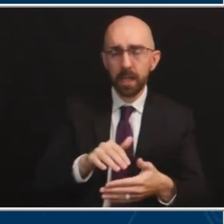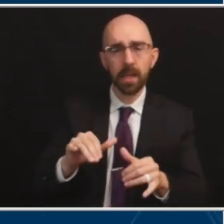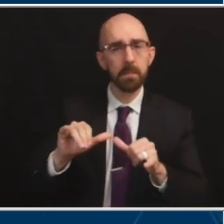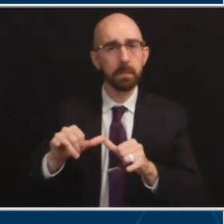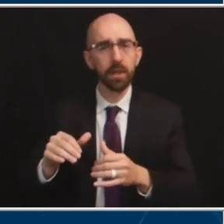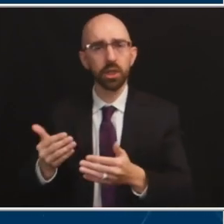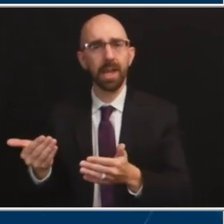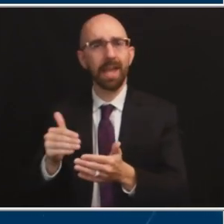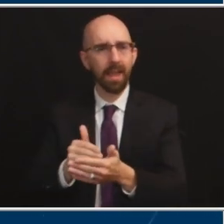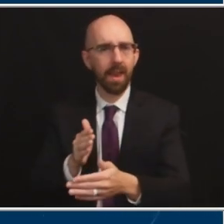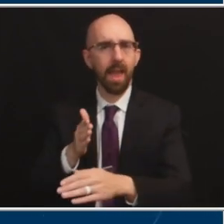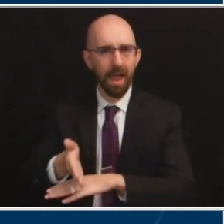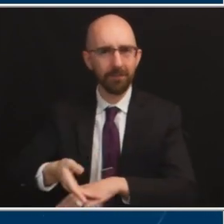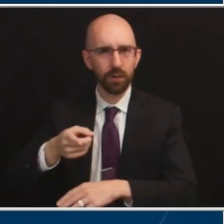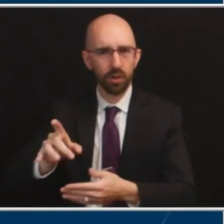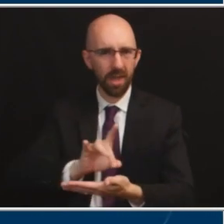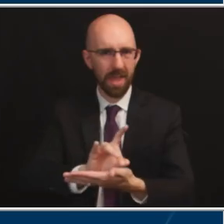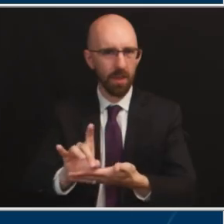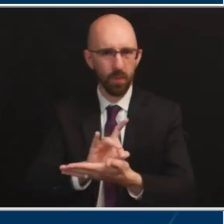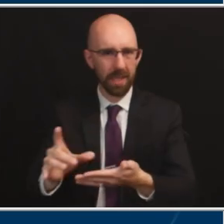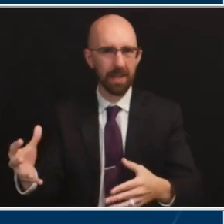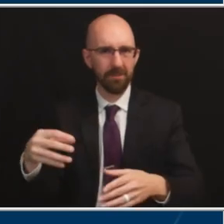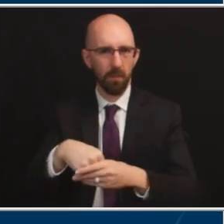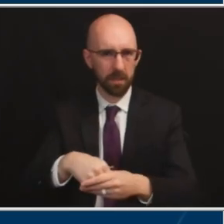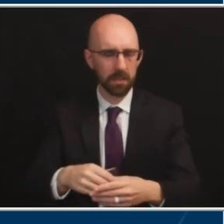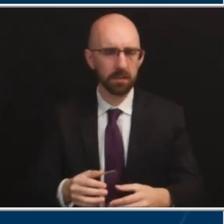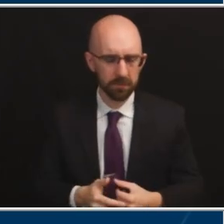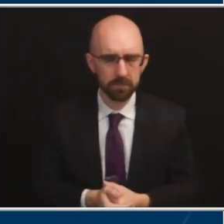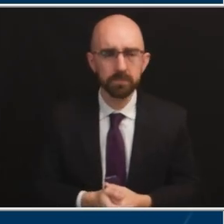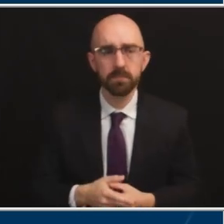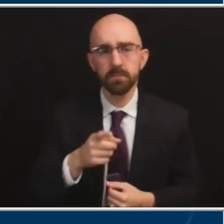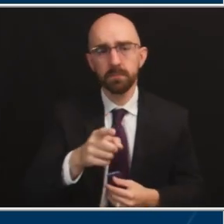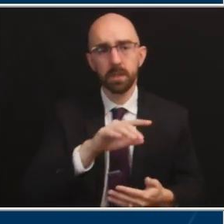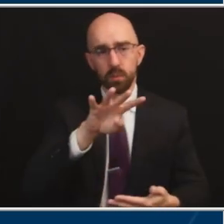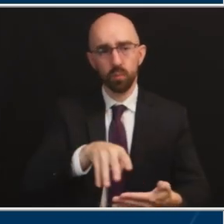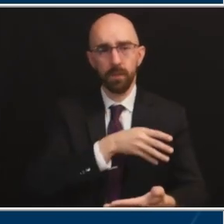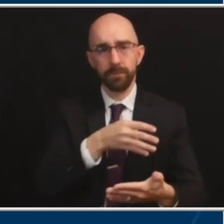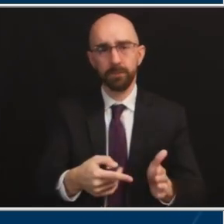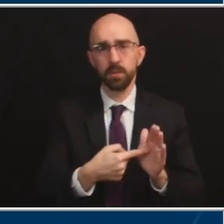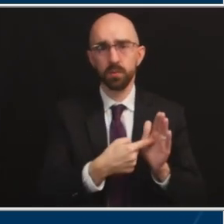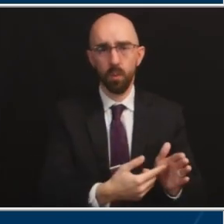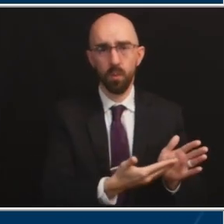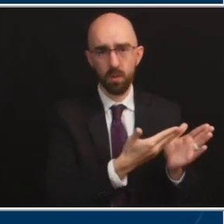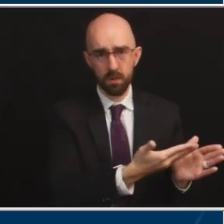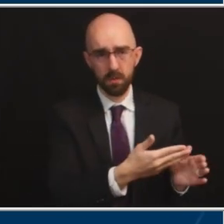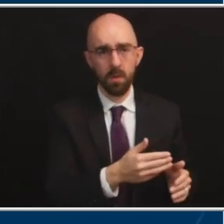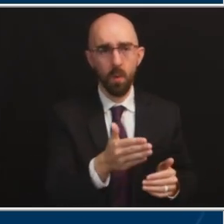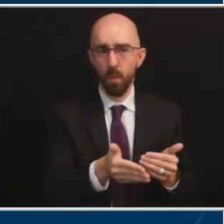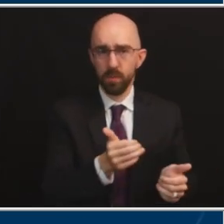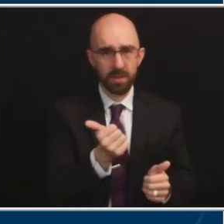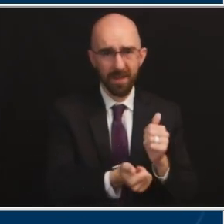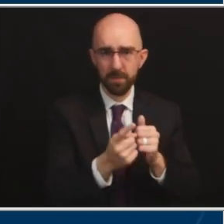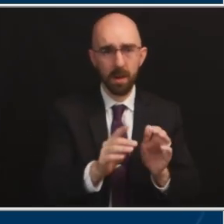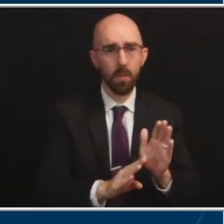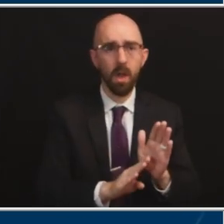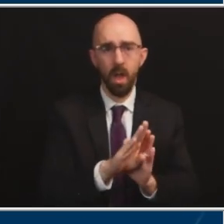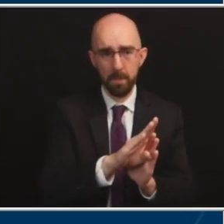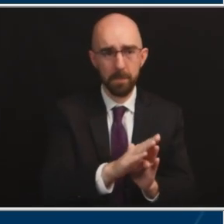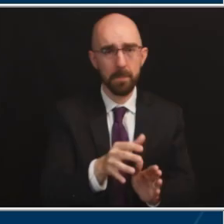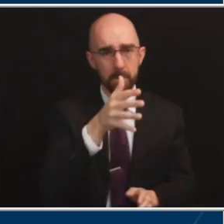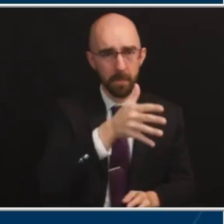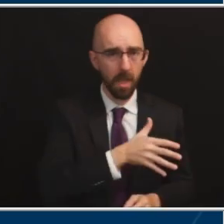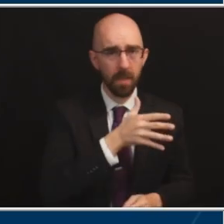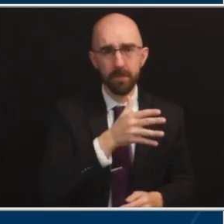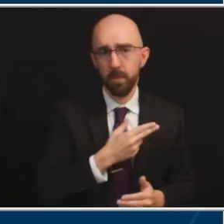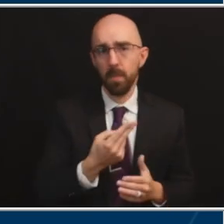the end of the 8-week intervention. And what this graph is showing is that most everybody went up. Both males and females had pretty